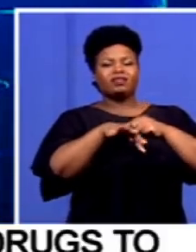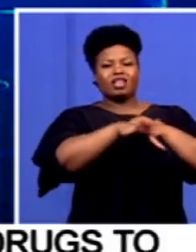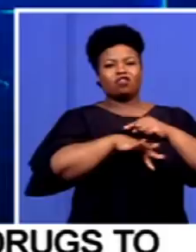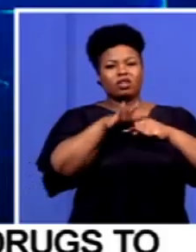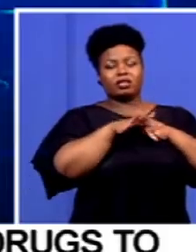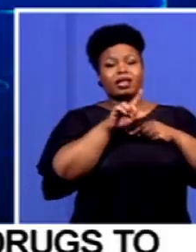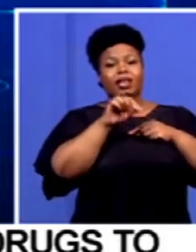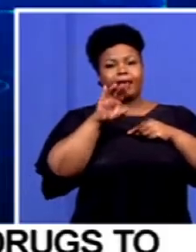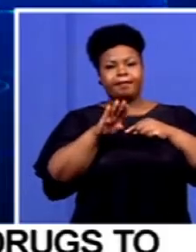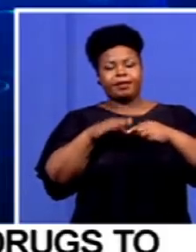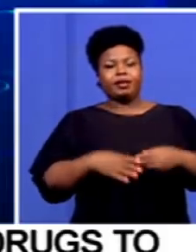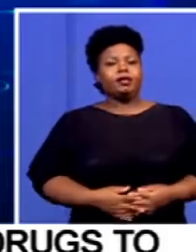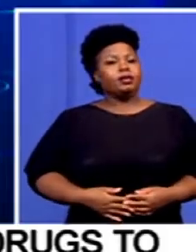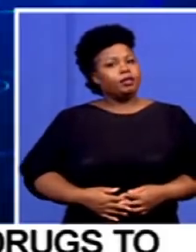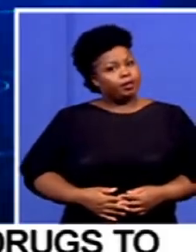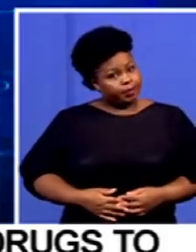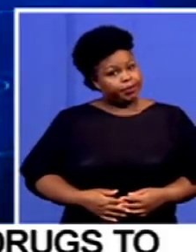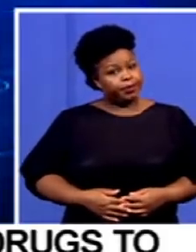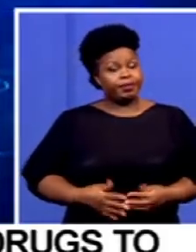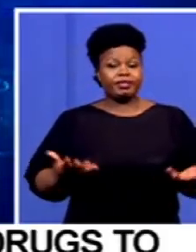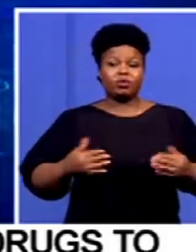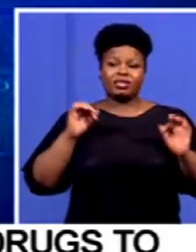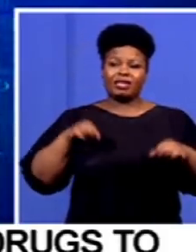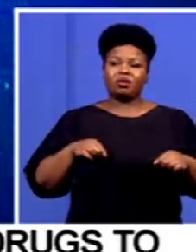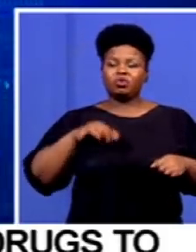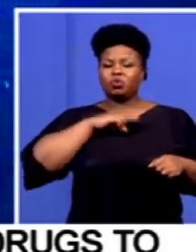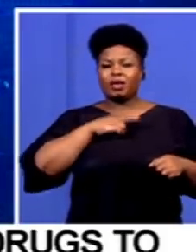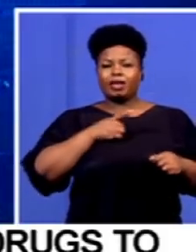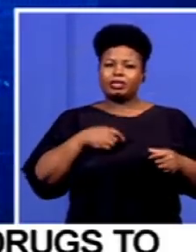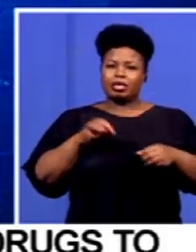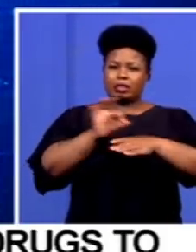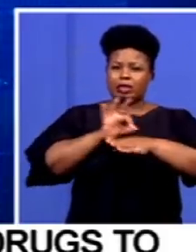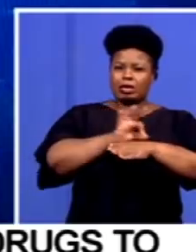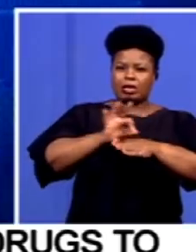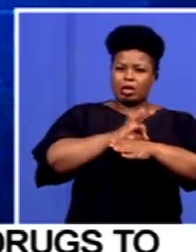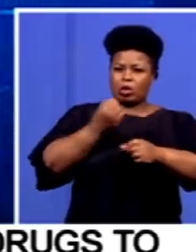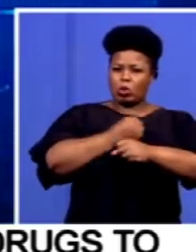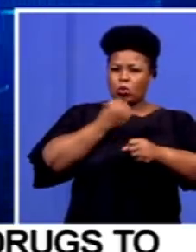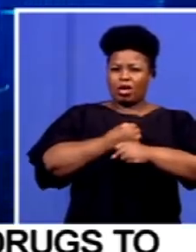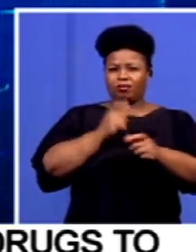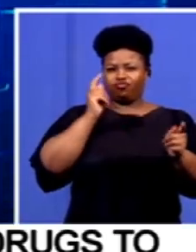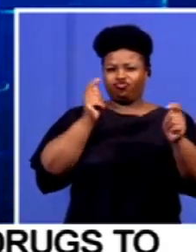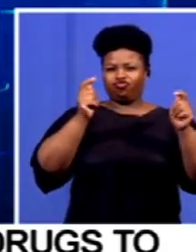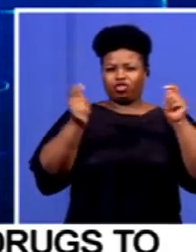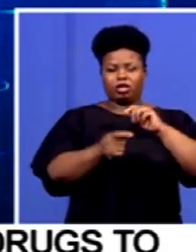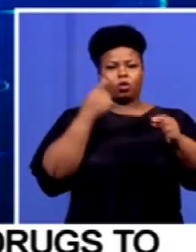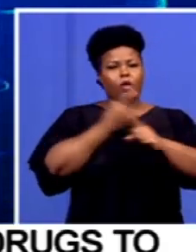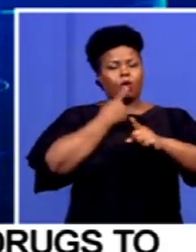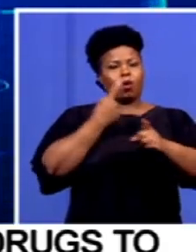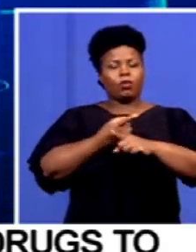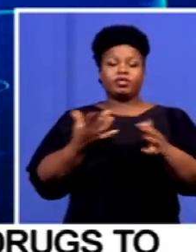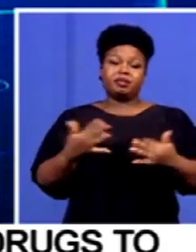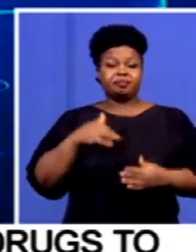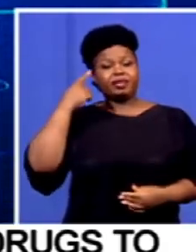clandestine laboratory. So it's, the modus operandi seems to be changing every now and again. And I